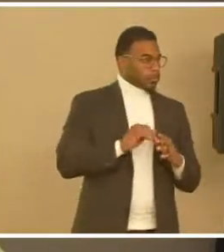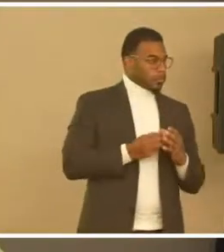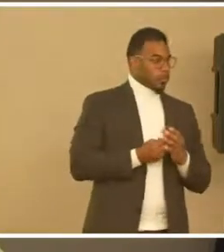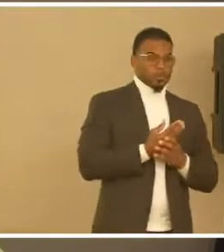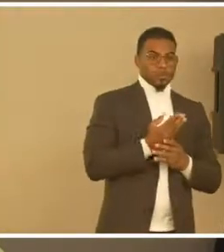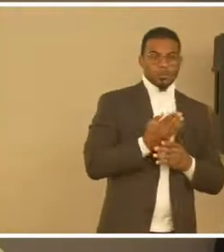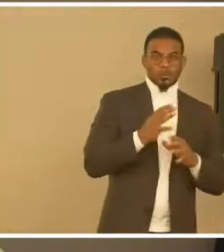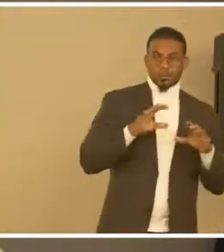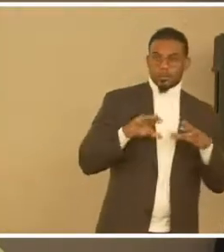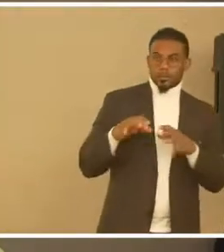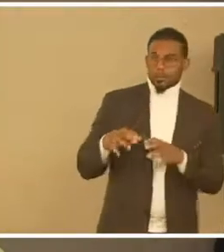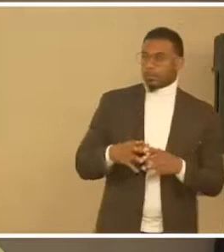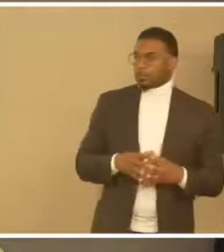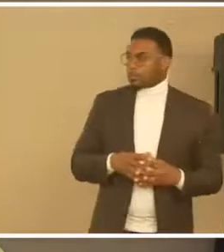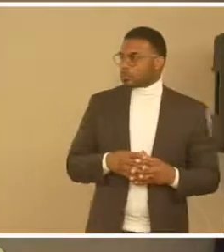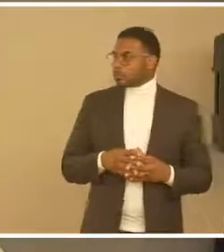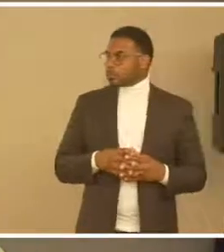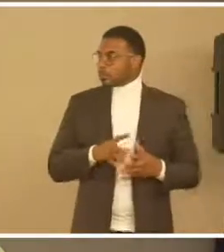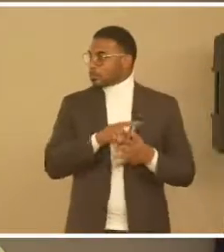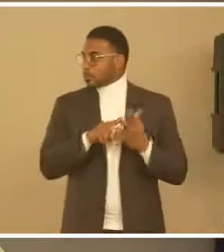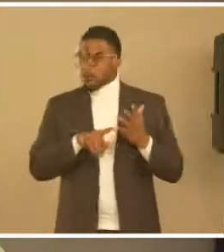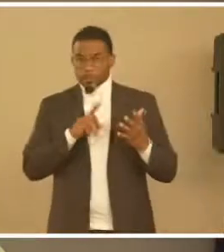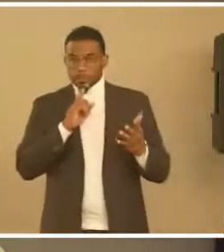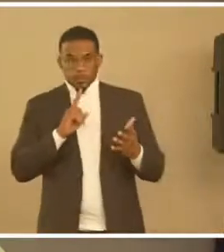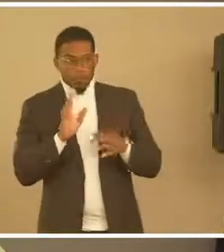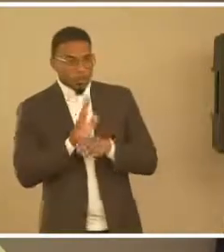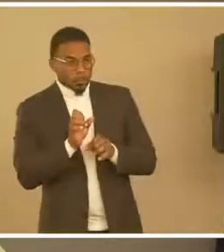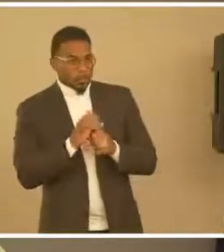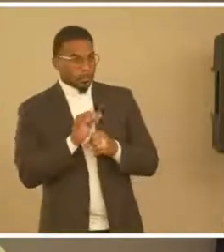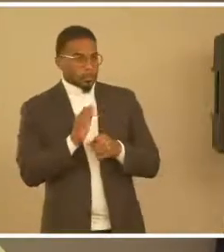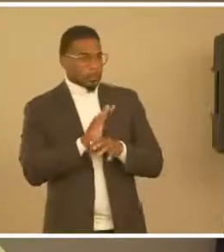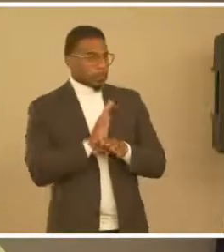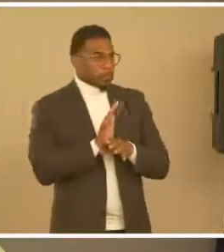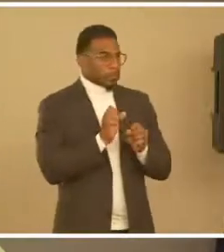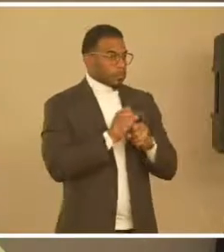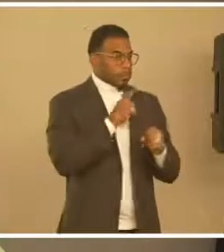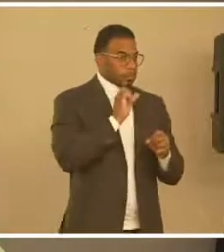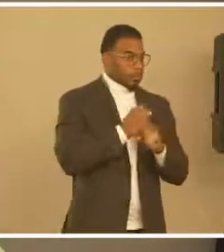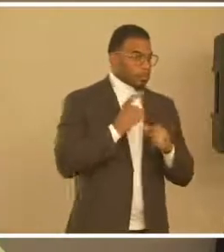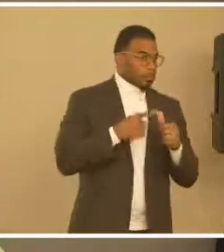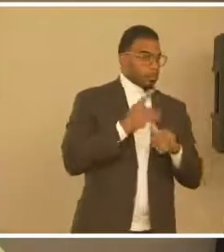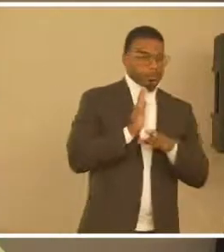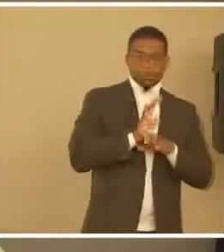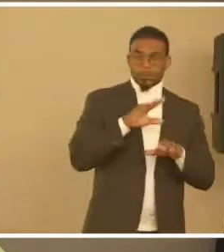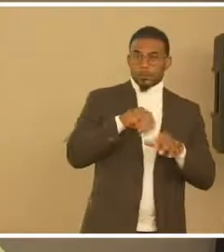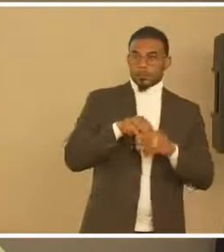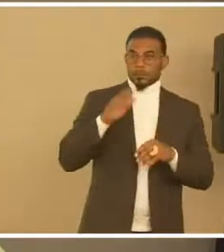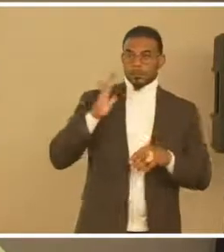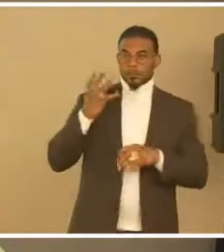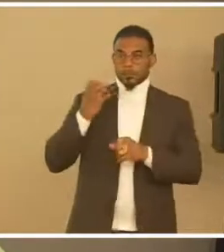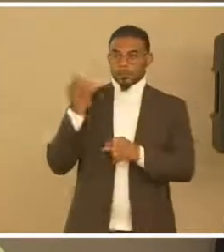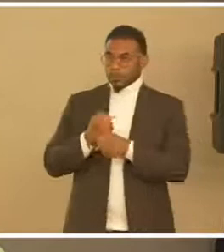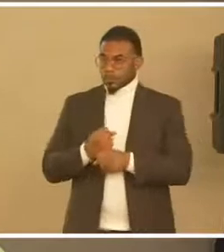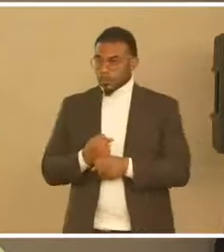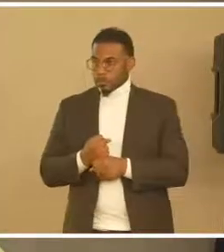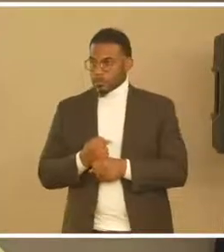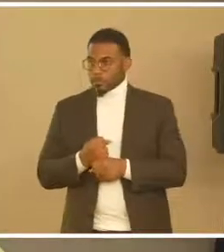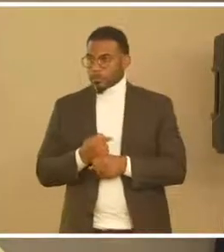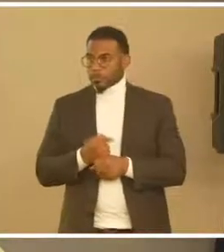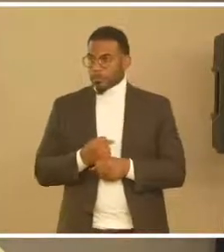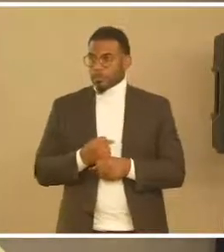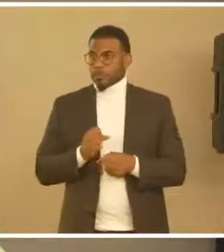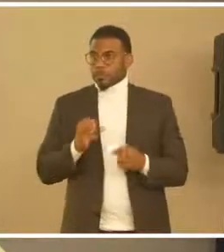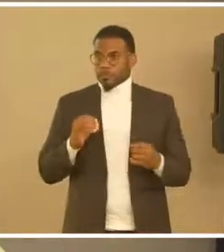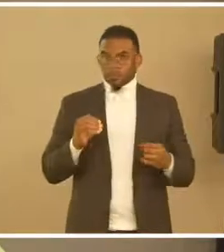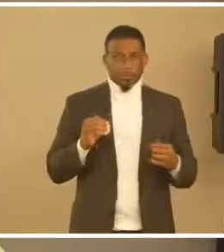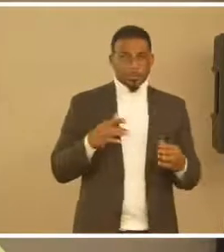emerging category. These are films made by filmmakers who made their first film within the past 5 years.